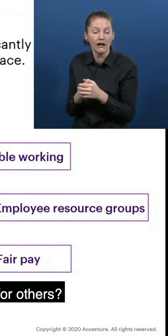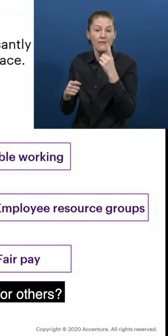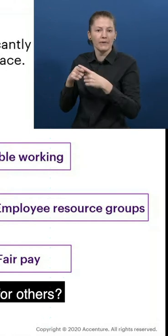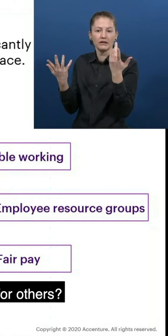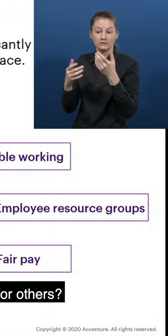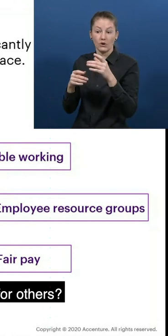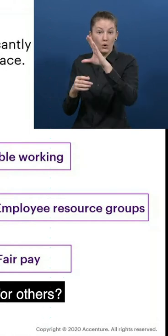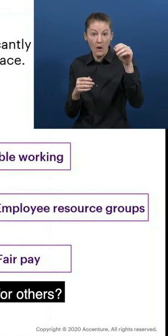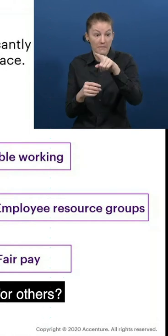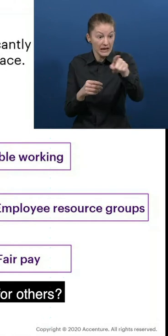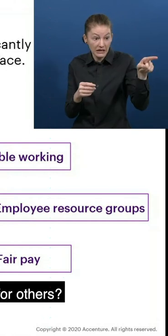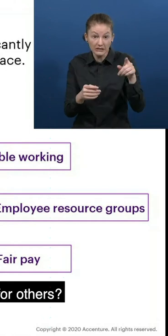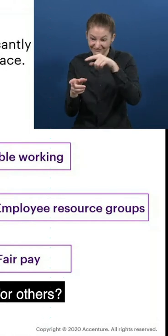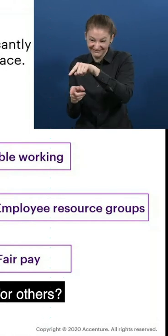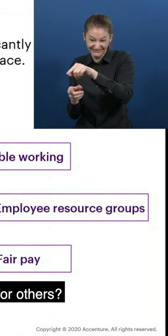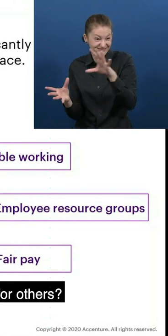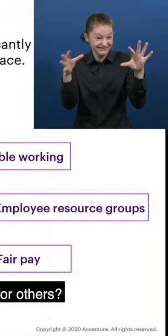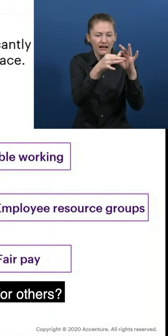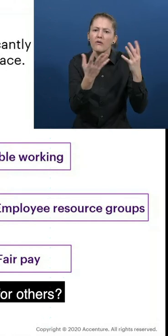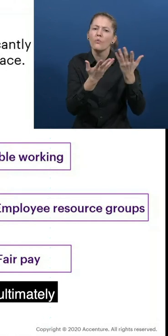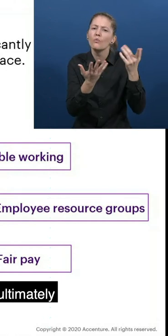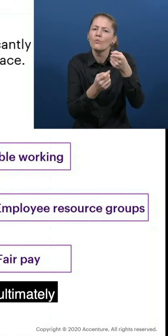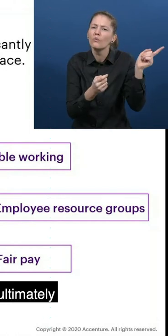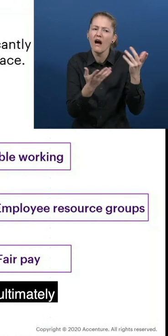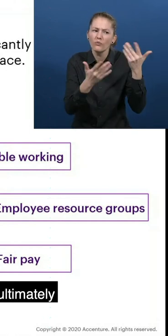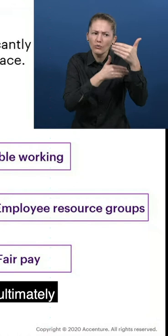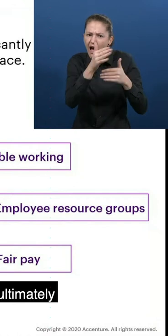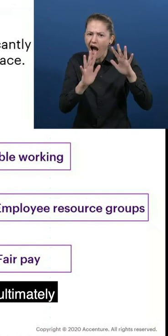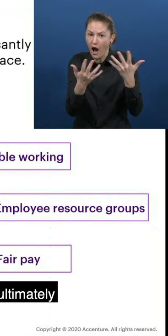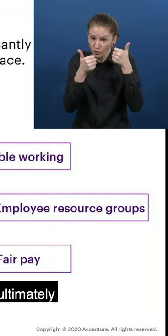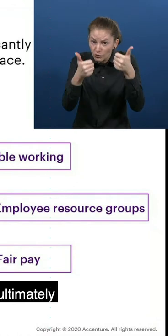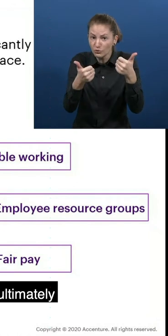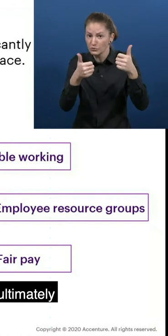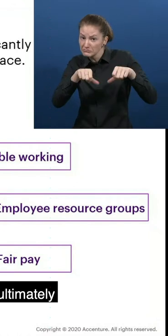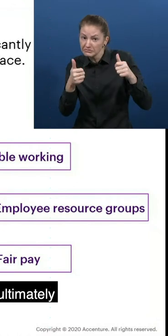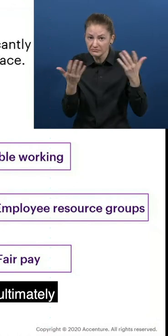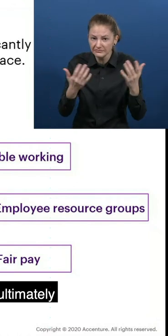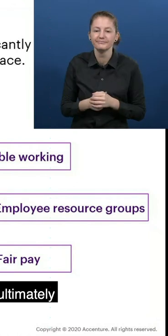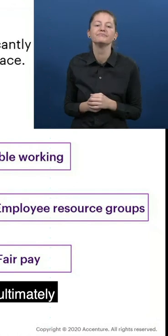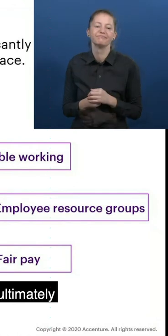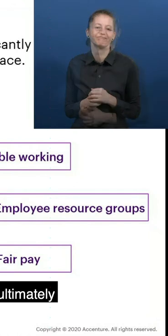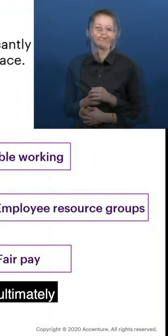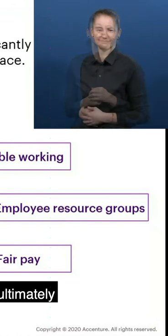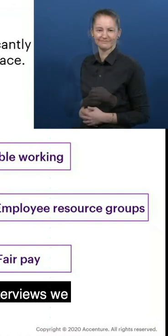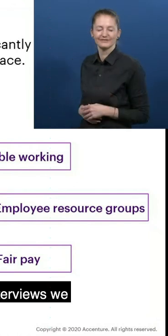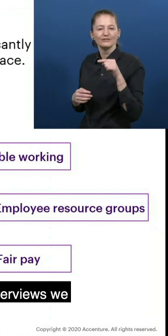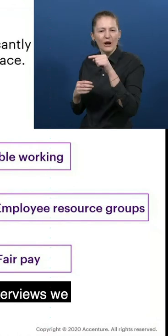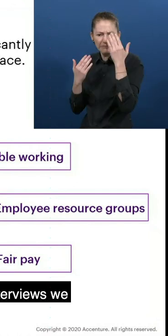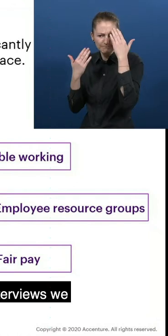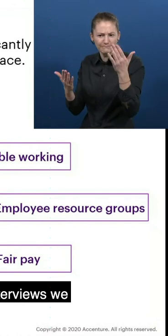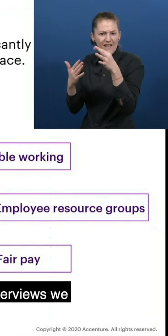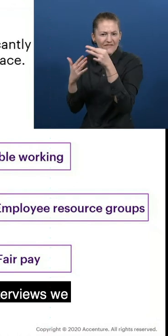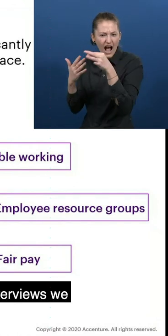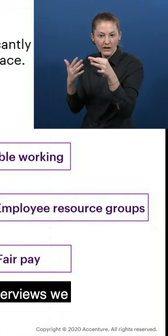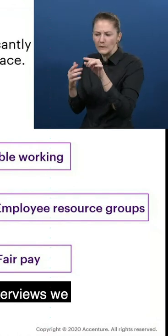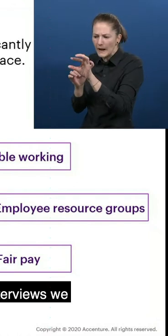things that work for one group and can work for others? And this is important that we pinpoint factors that ultimately help everyone.